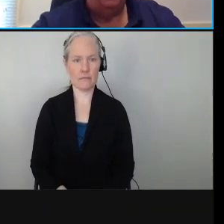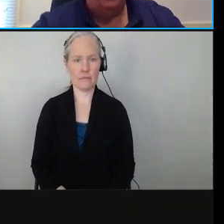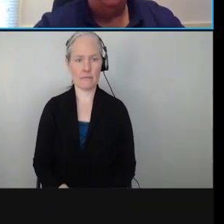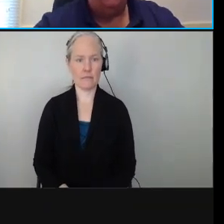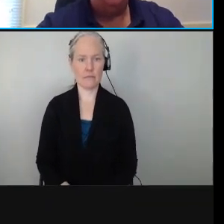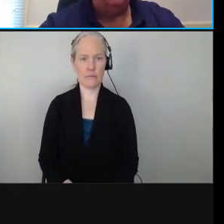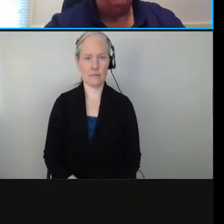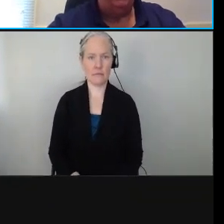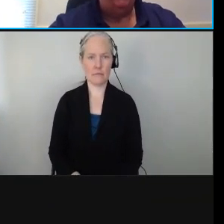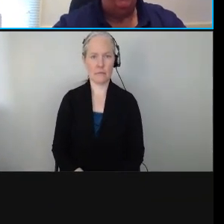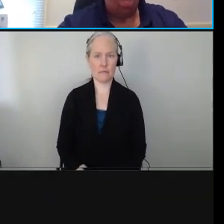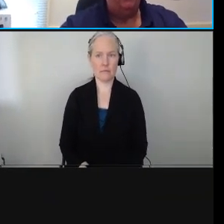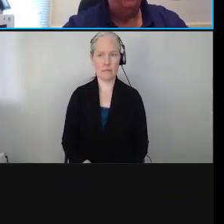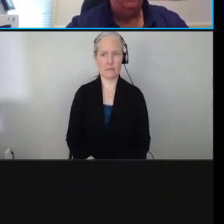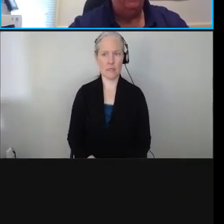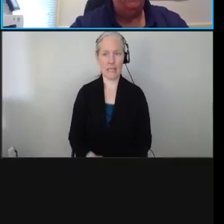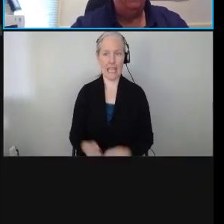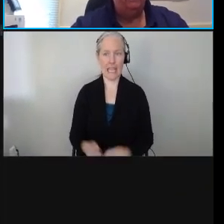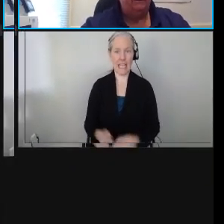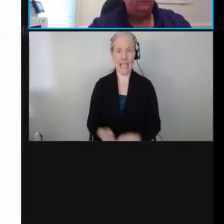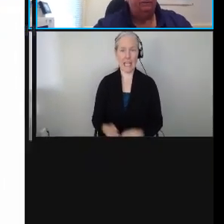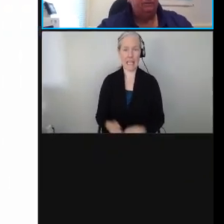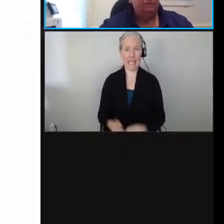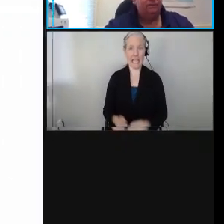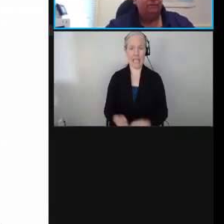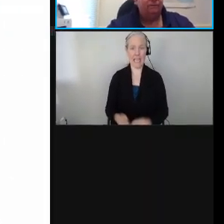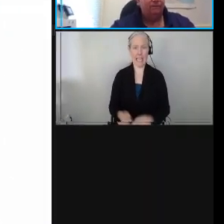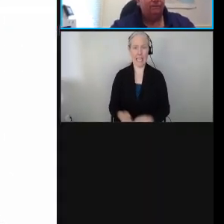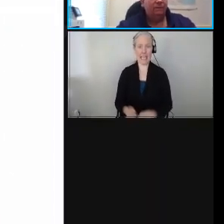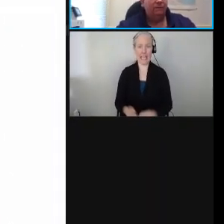am I now effectively sharing my screen?